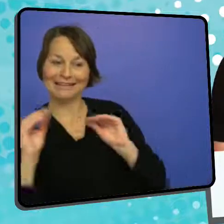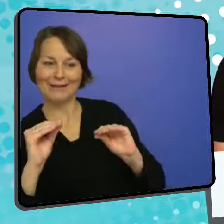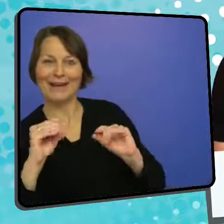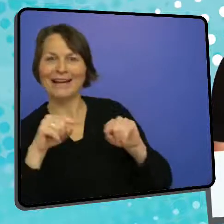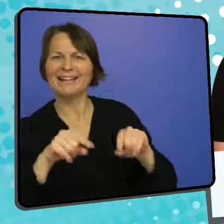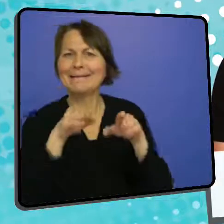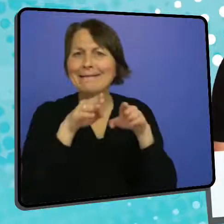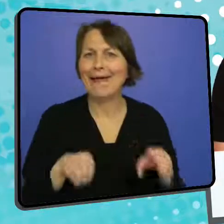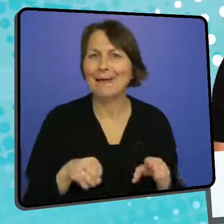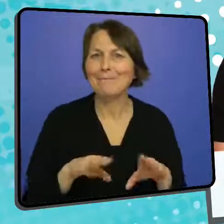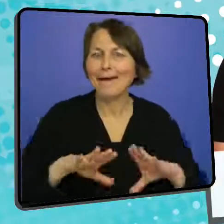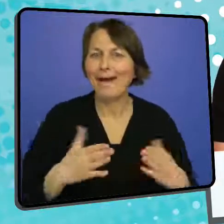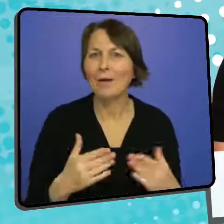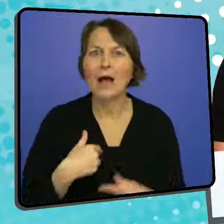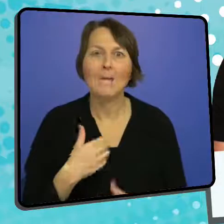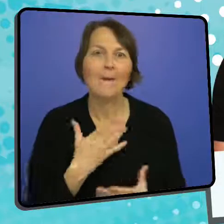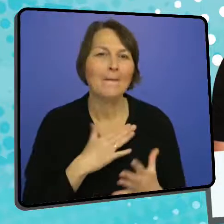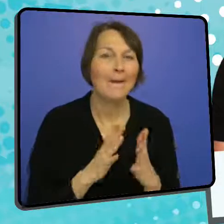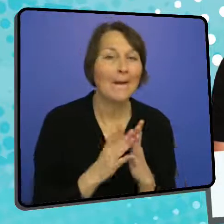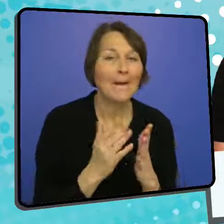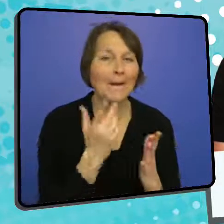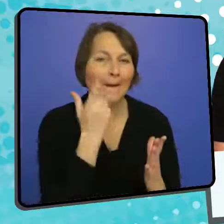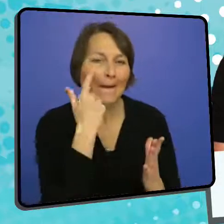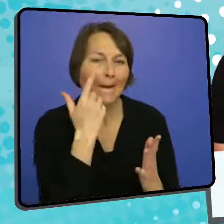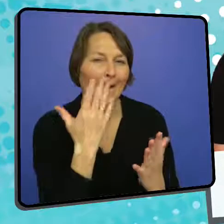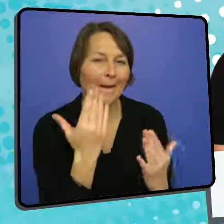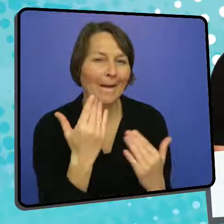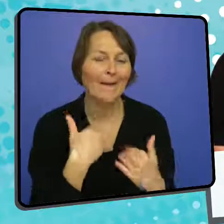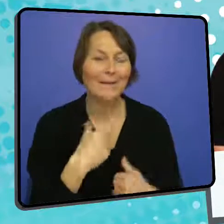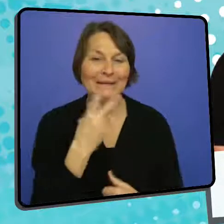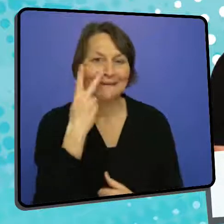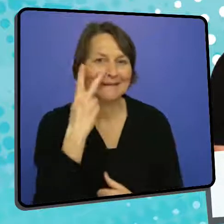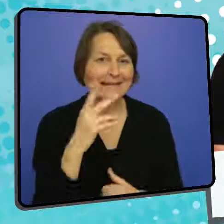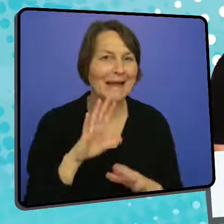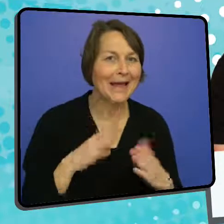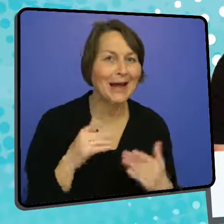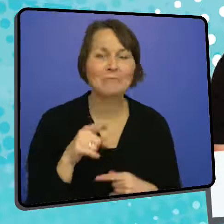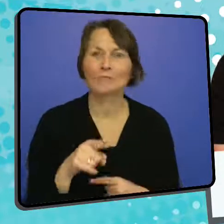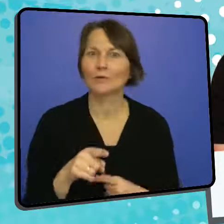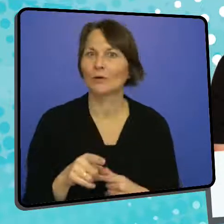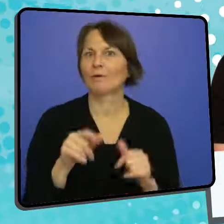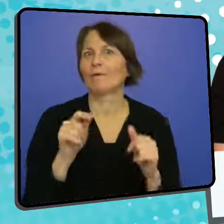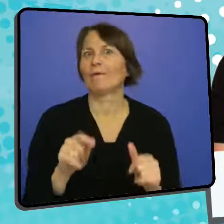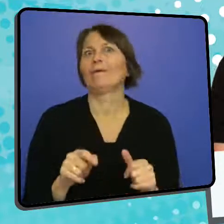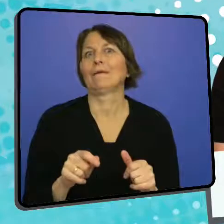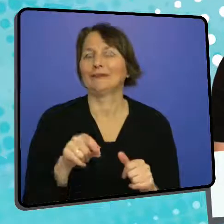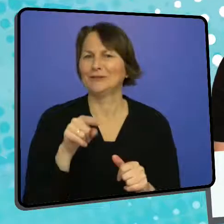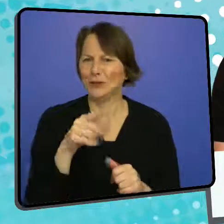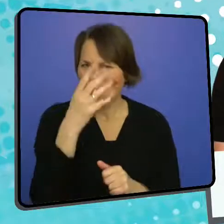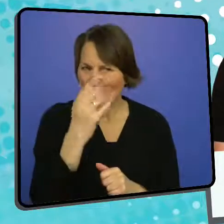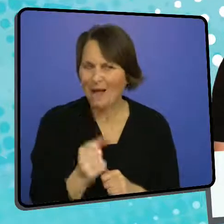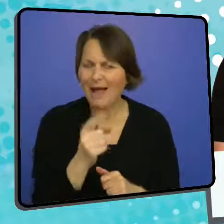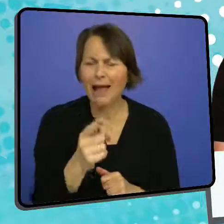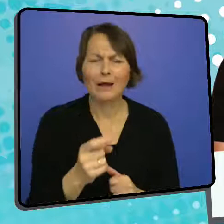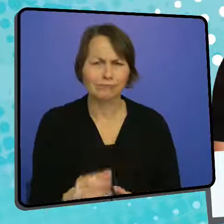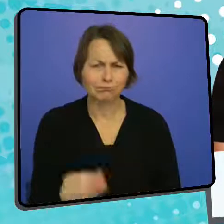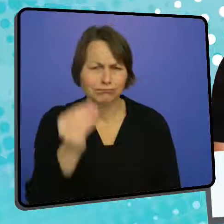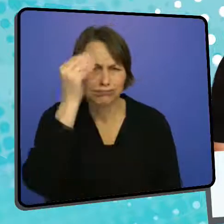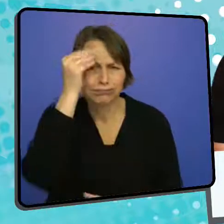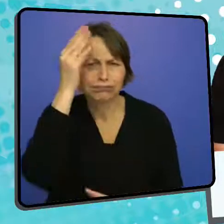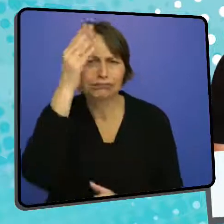in there just to see what it's like, see the people that you have obviously these super technical skills, but you're right, teaching